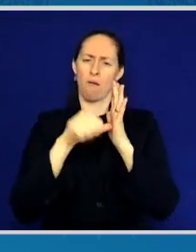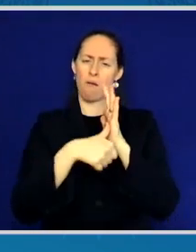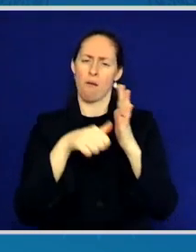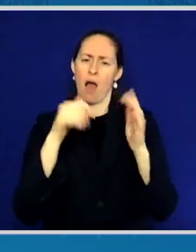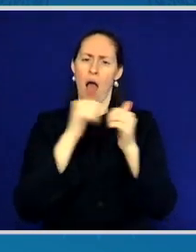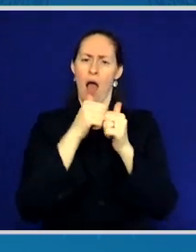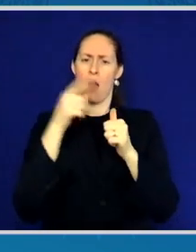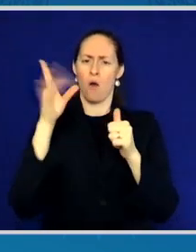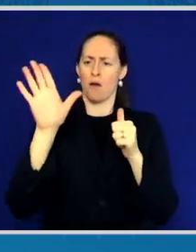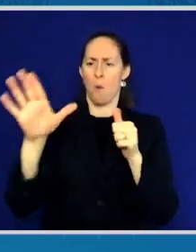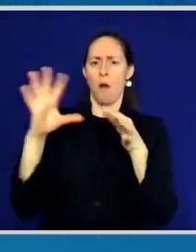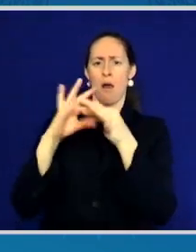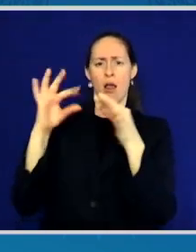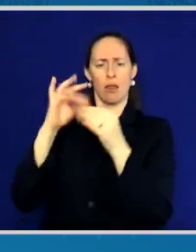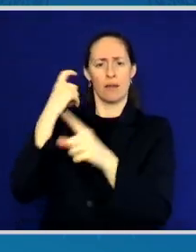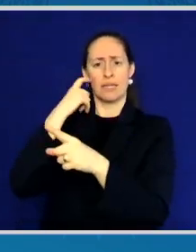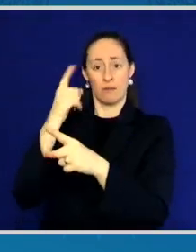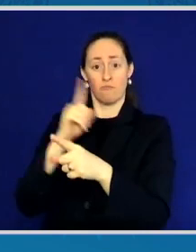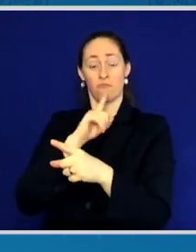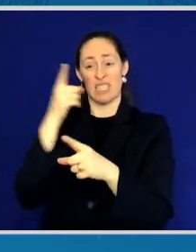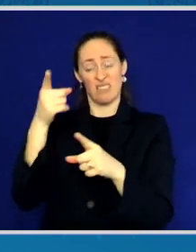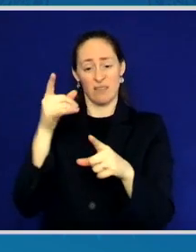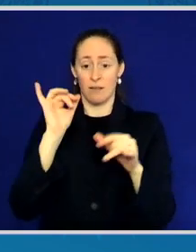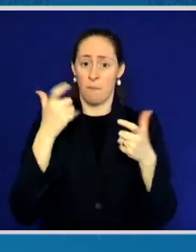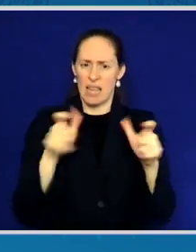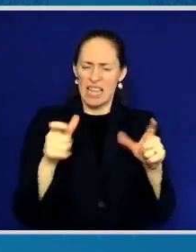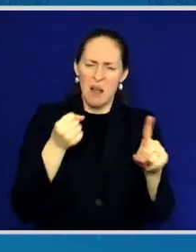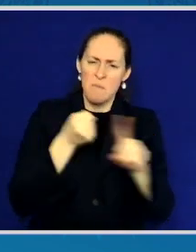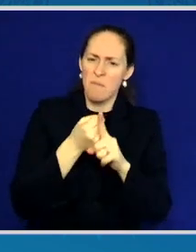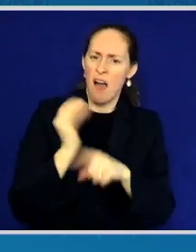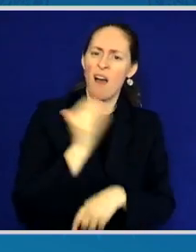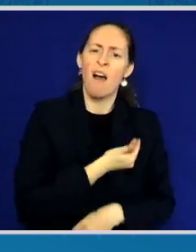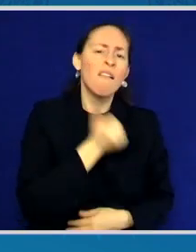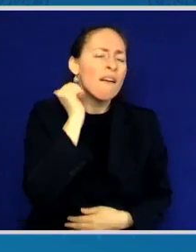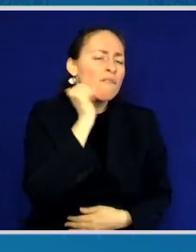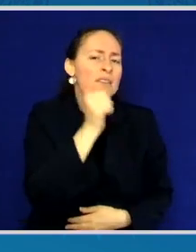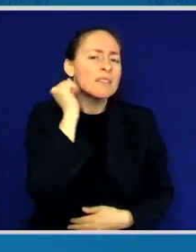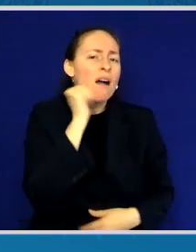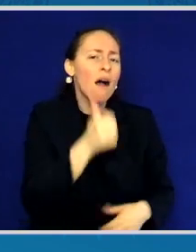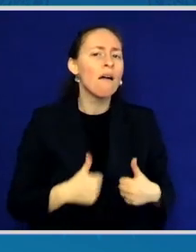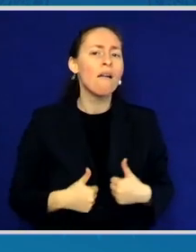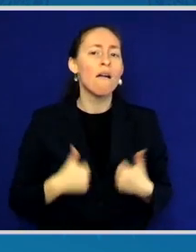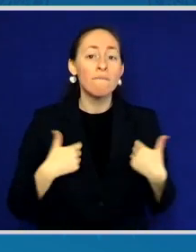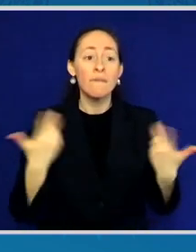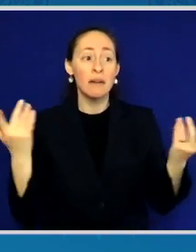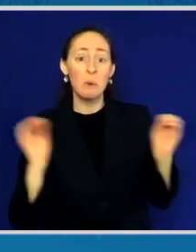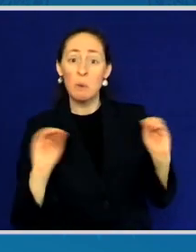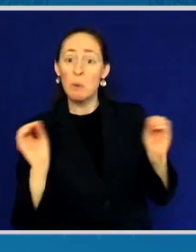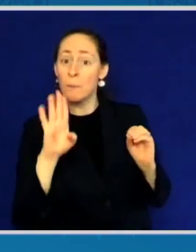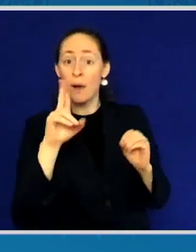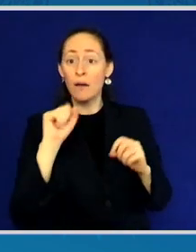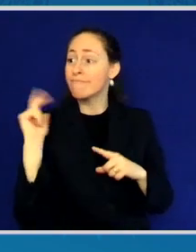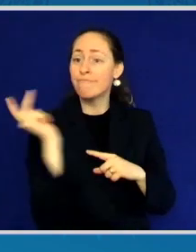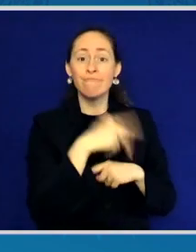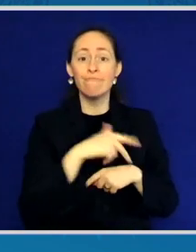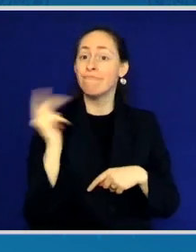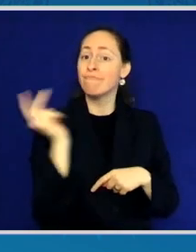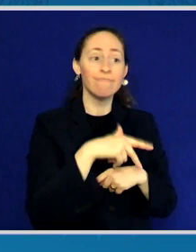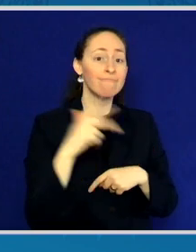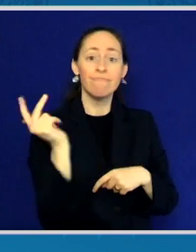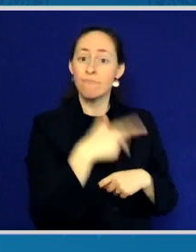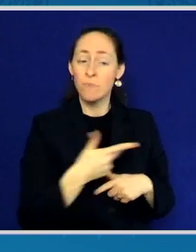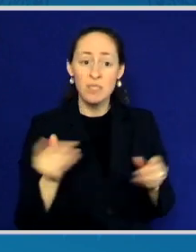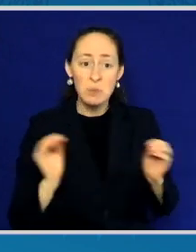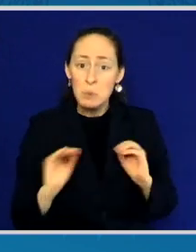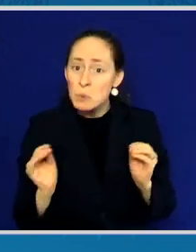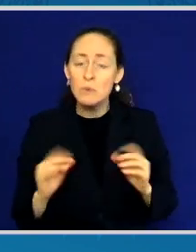affects real people every day. Without having a high frequency of public transit buses,